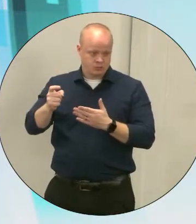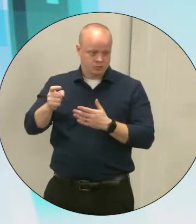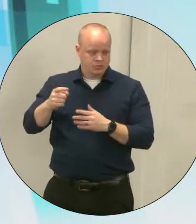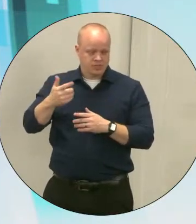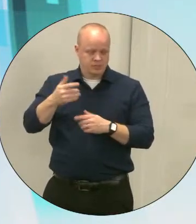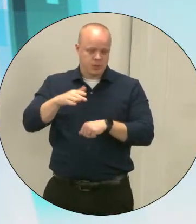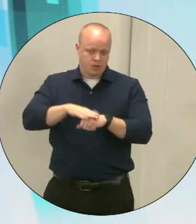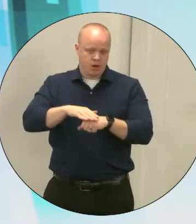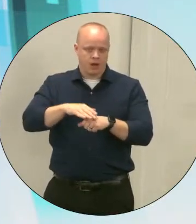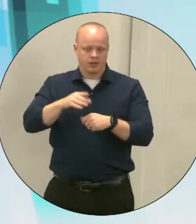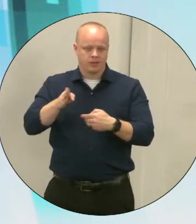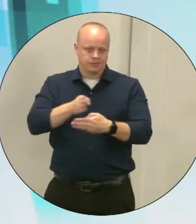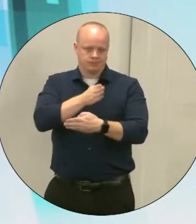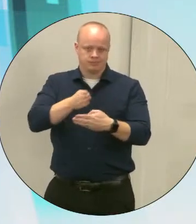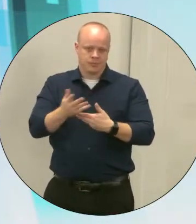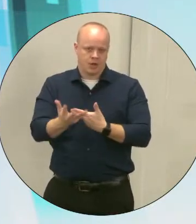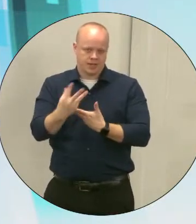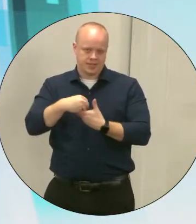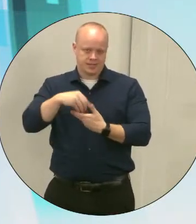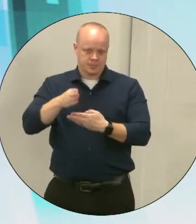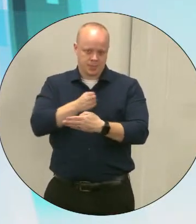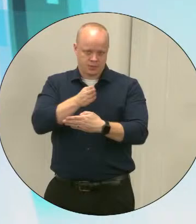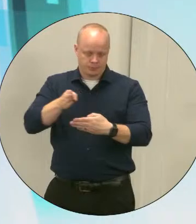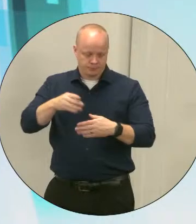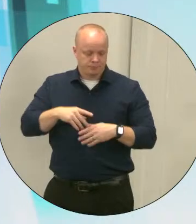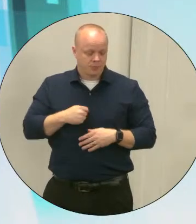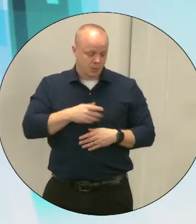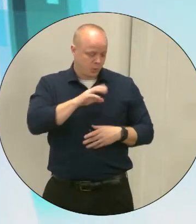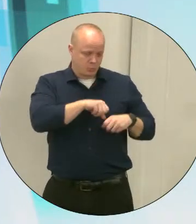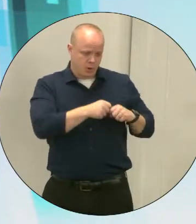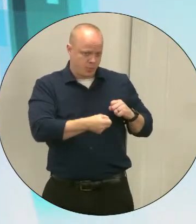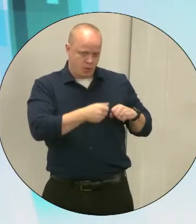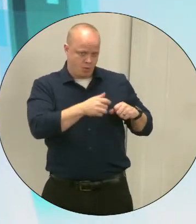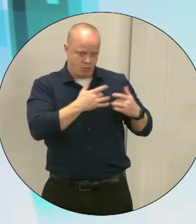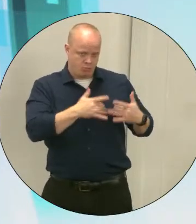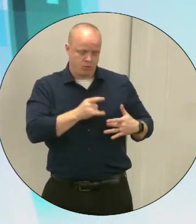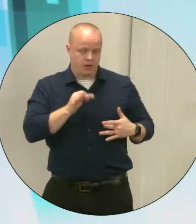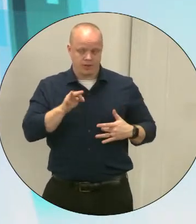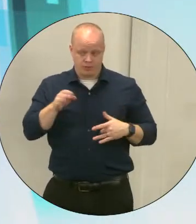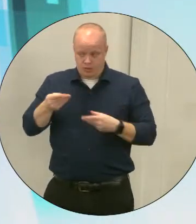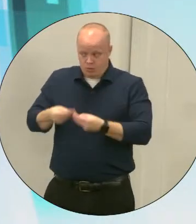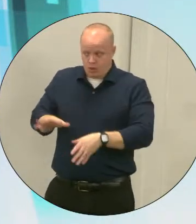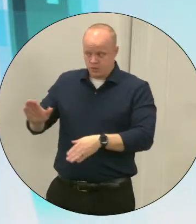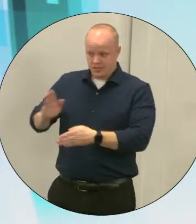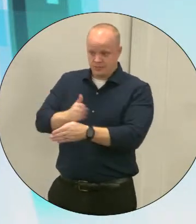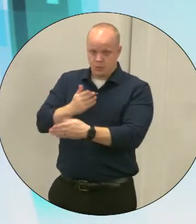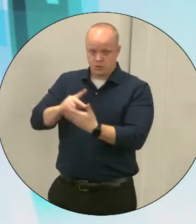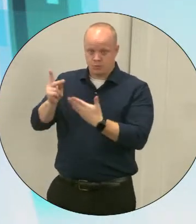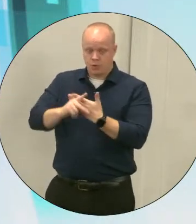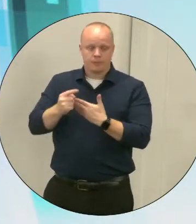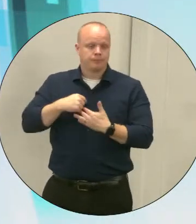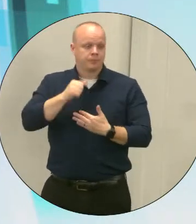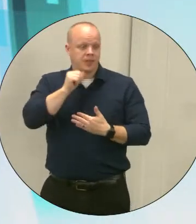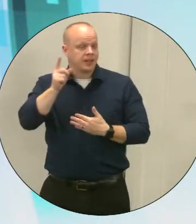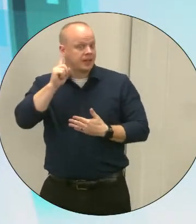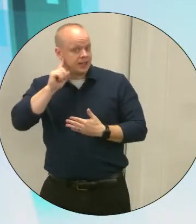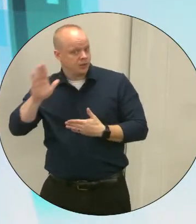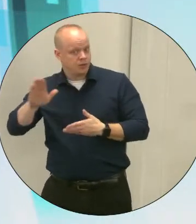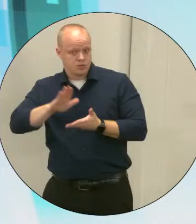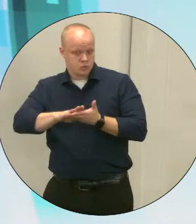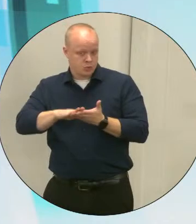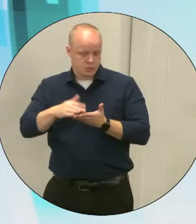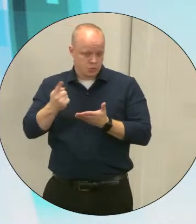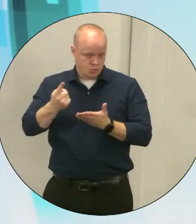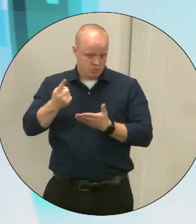spectrum. And it would break my heart if he were to lose his music program. I did not hear his school as being one of the